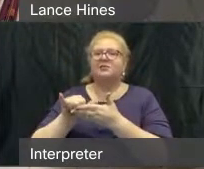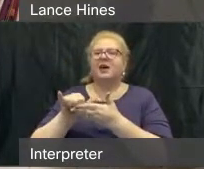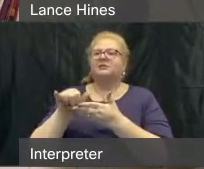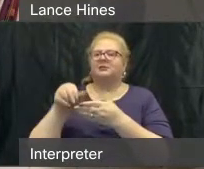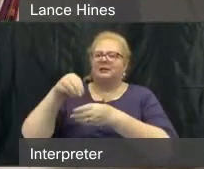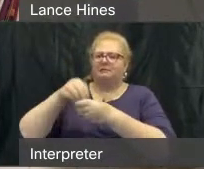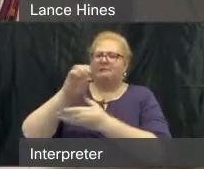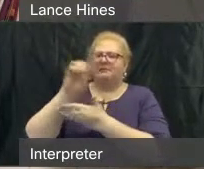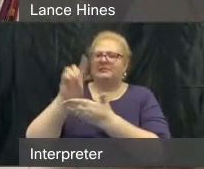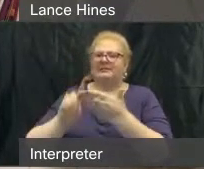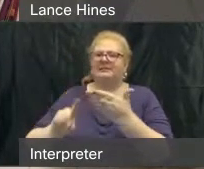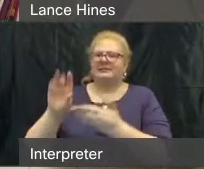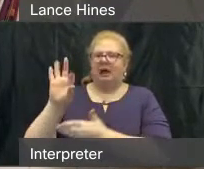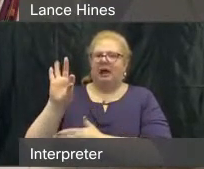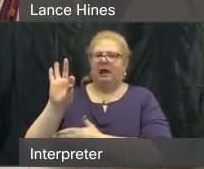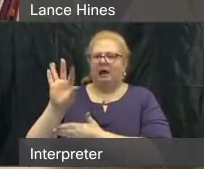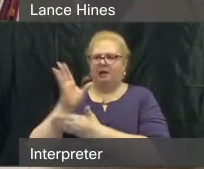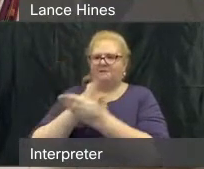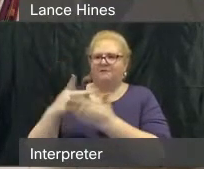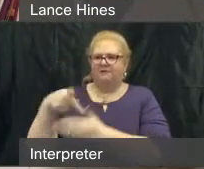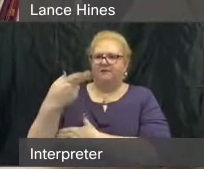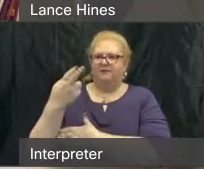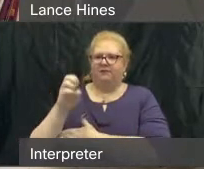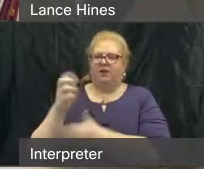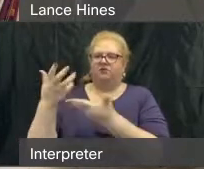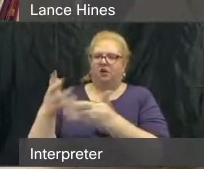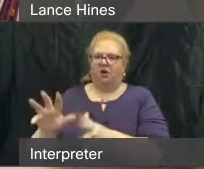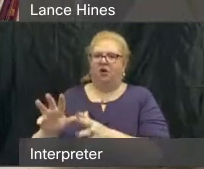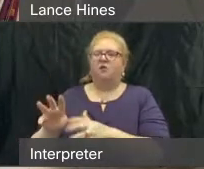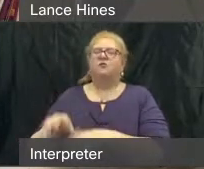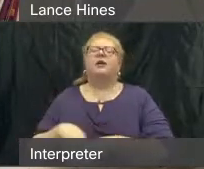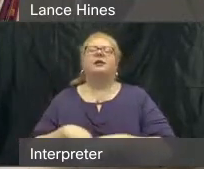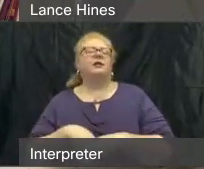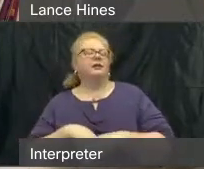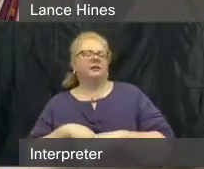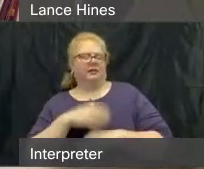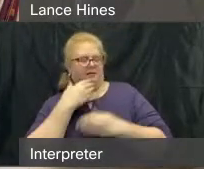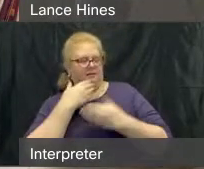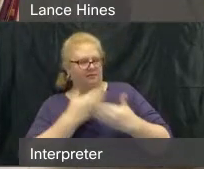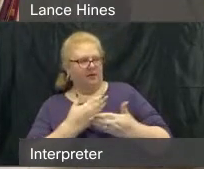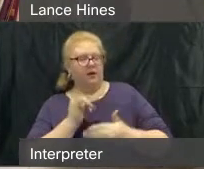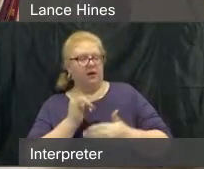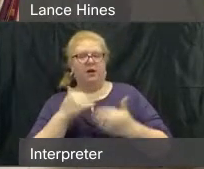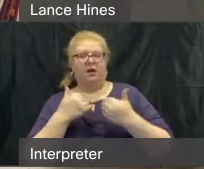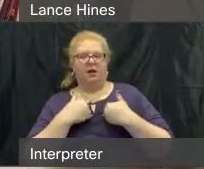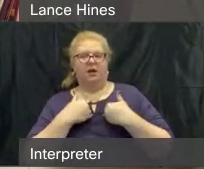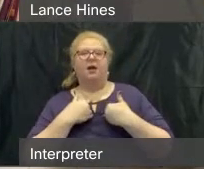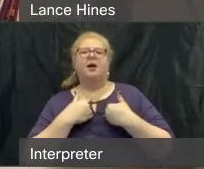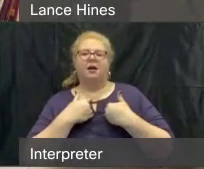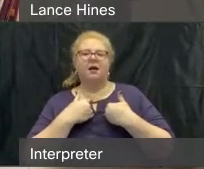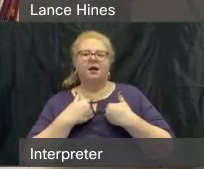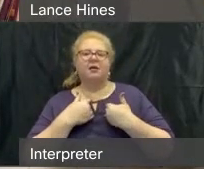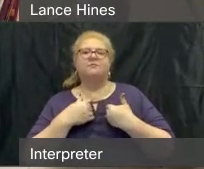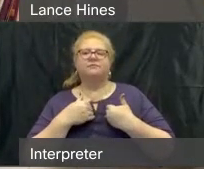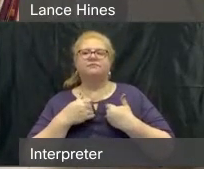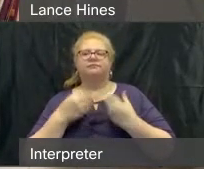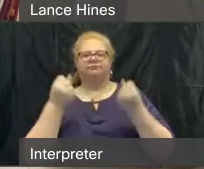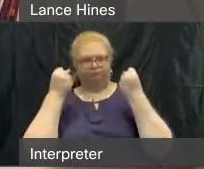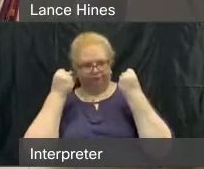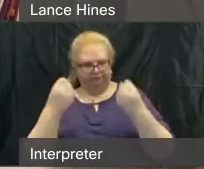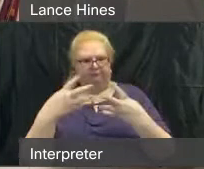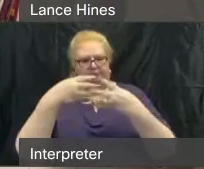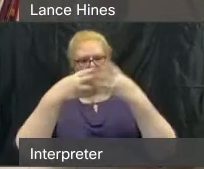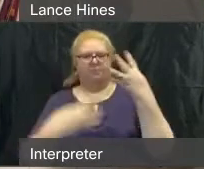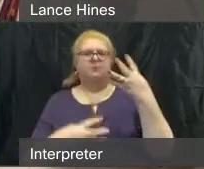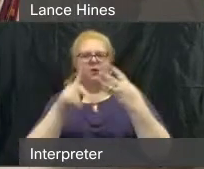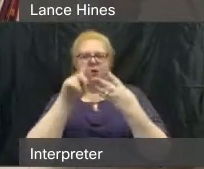phase, and that's already funded. Thank you for that. I do have a significant number of questions, Mayor. I know this has